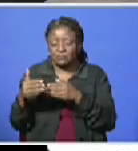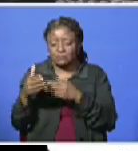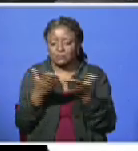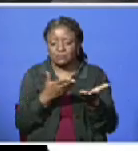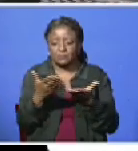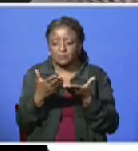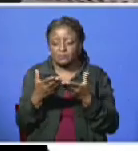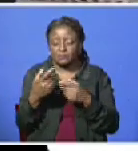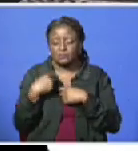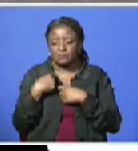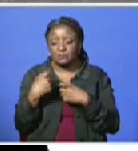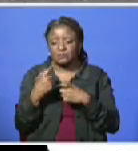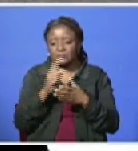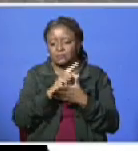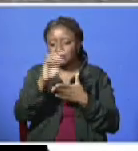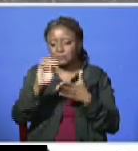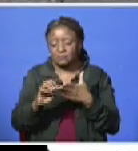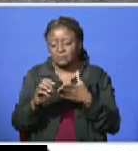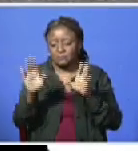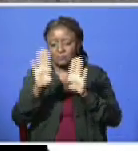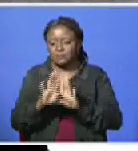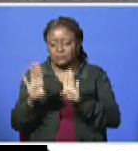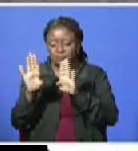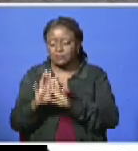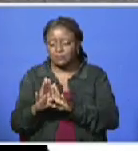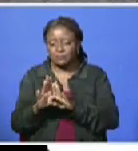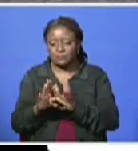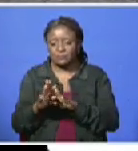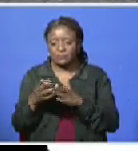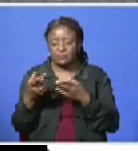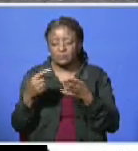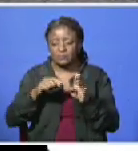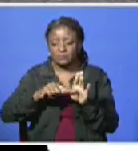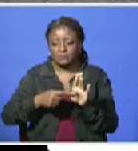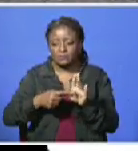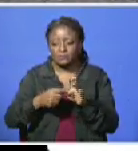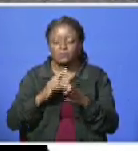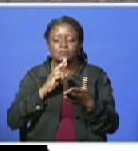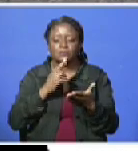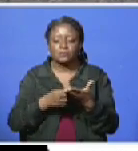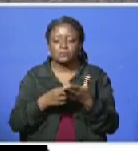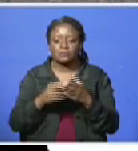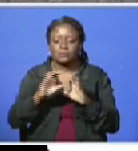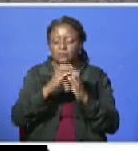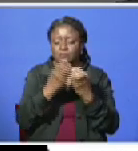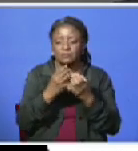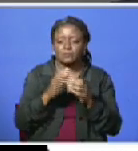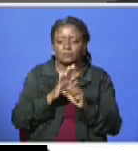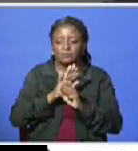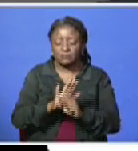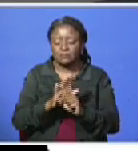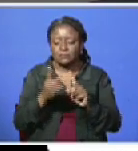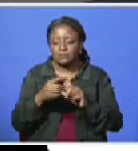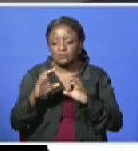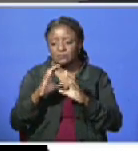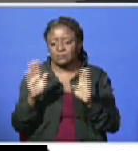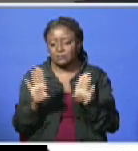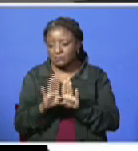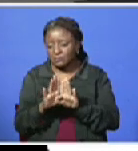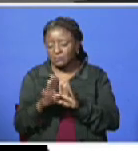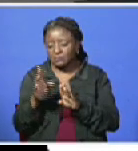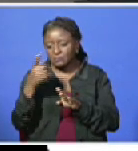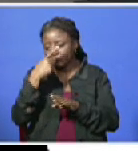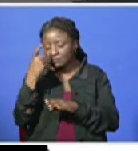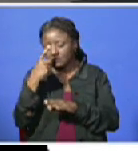lockdowns took effect here in the capital October 9th. Reports are that the company was forced to close because several members of staff